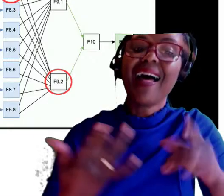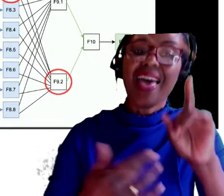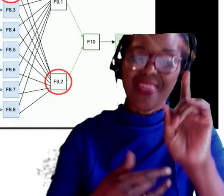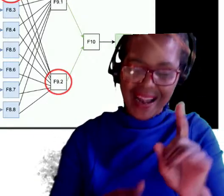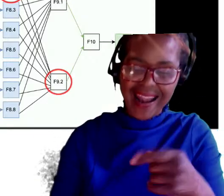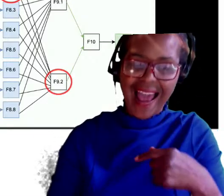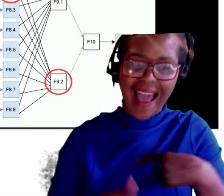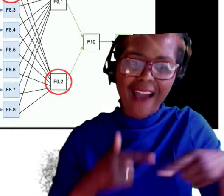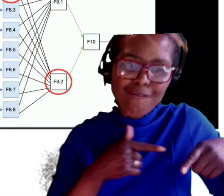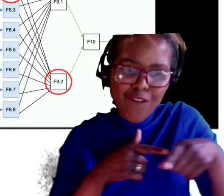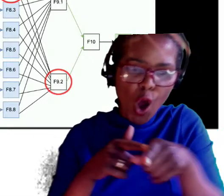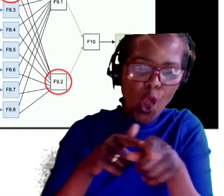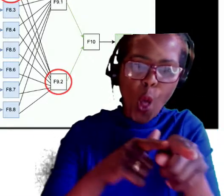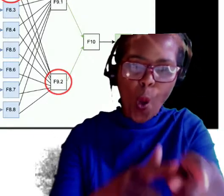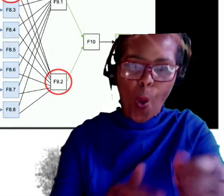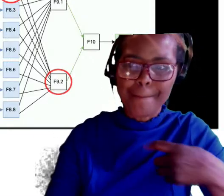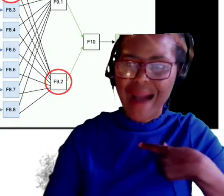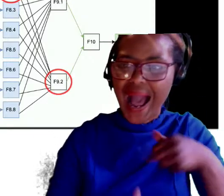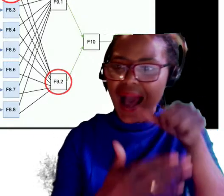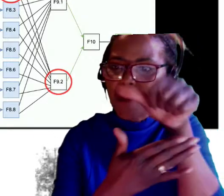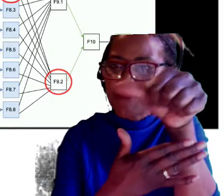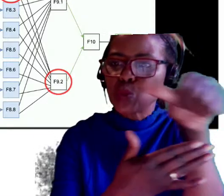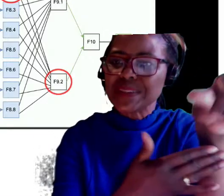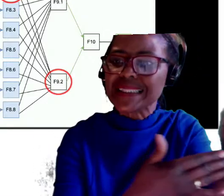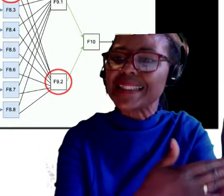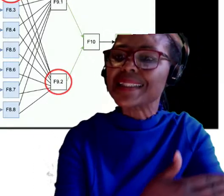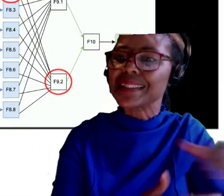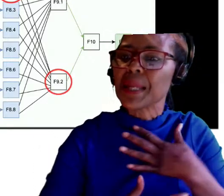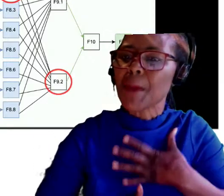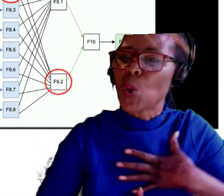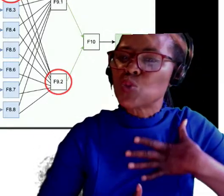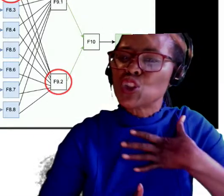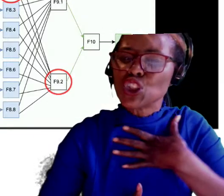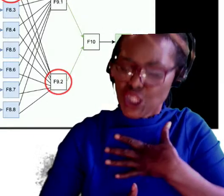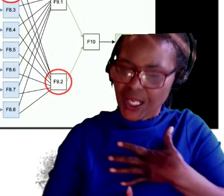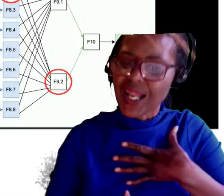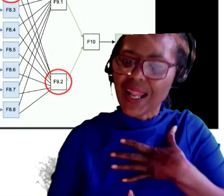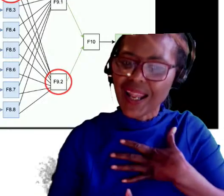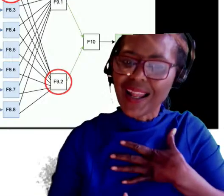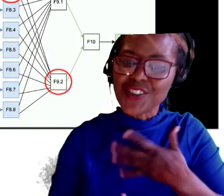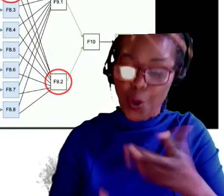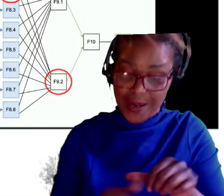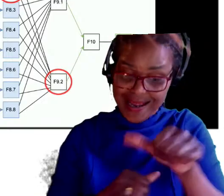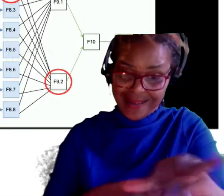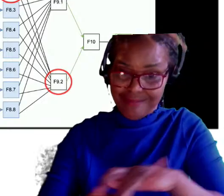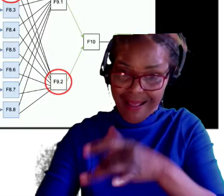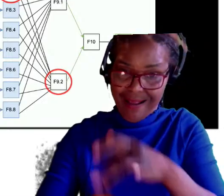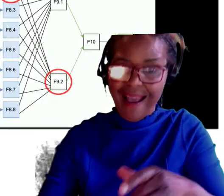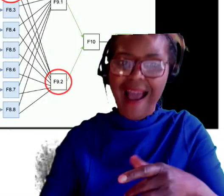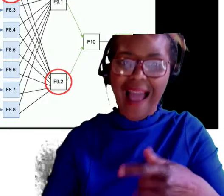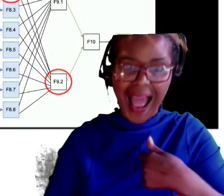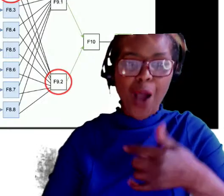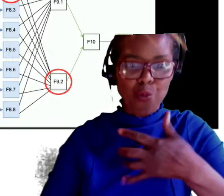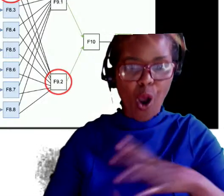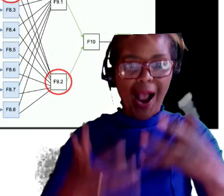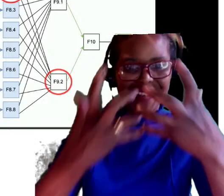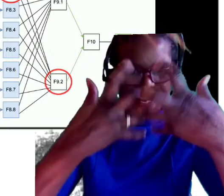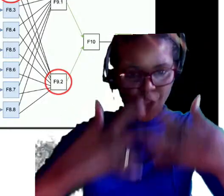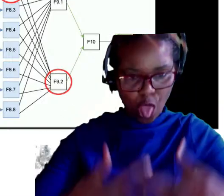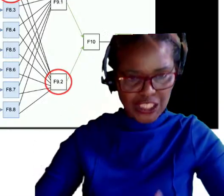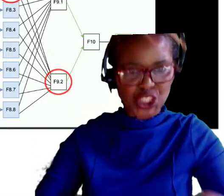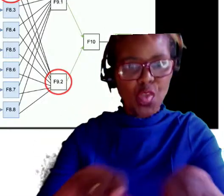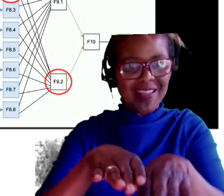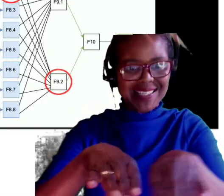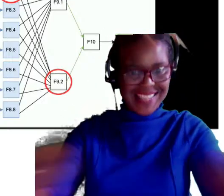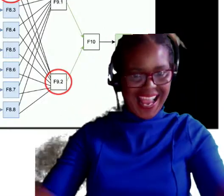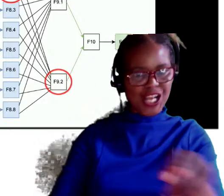And then maybe that's why in my next play I'm going to put the technology in the show literally on stage, so there's no getting away from it. Next up, I